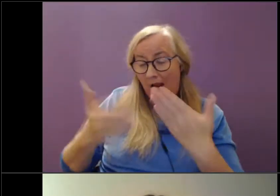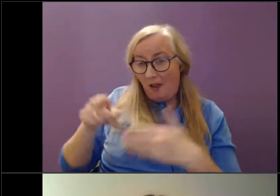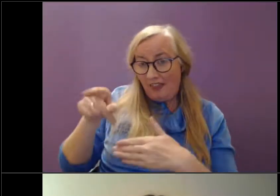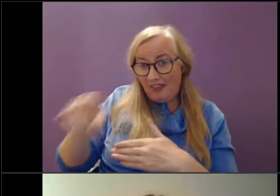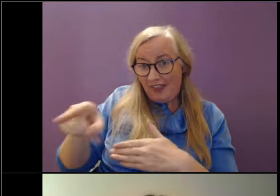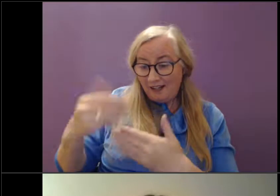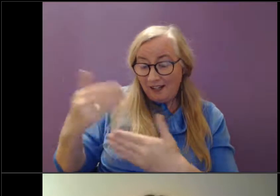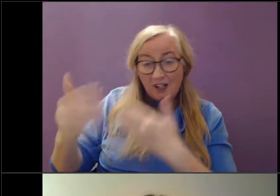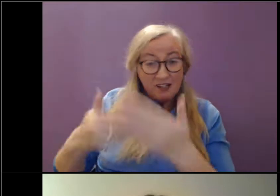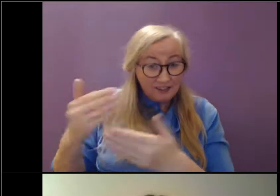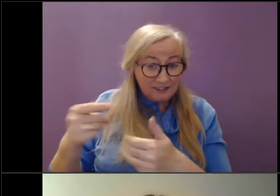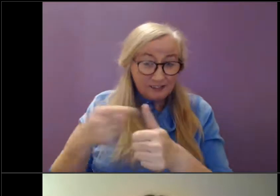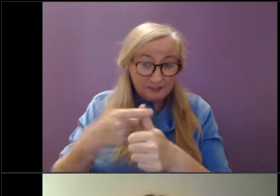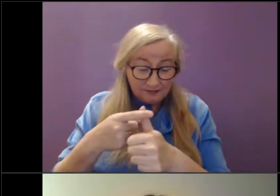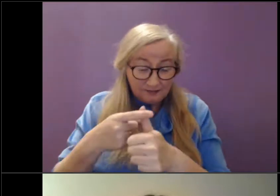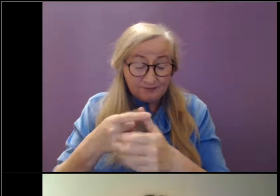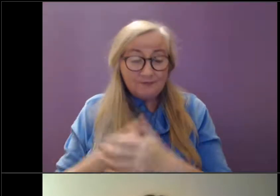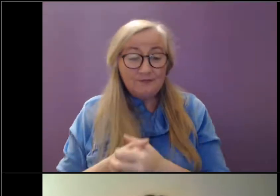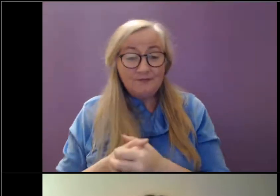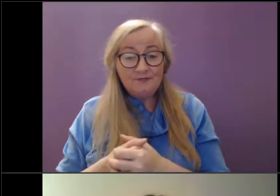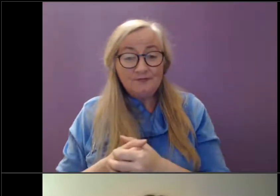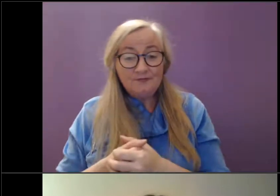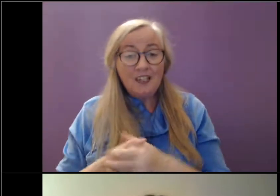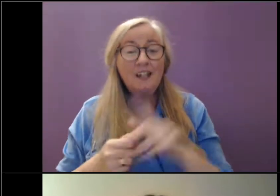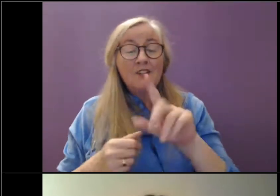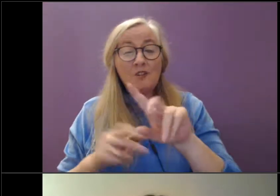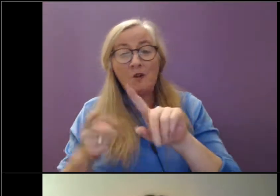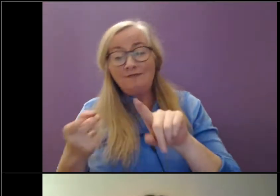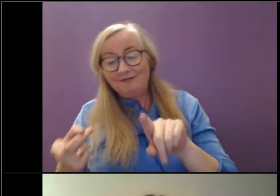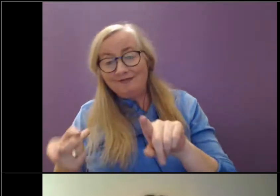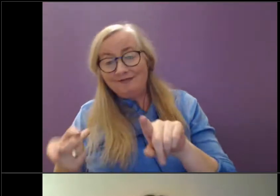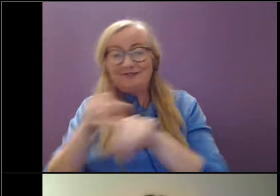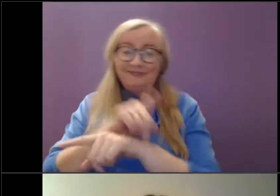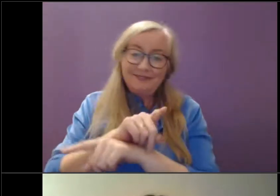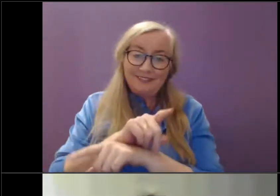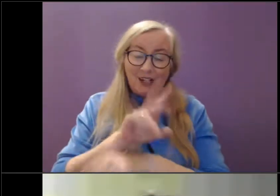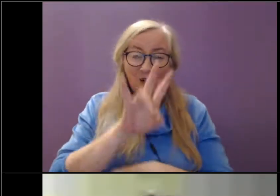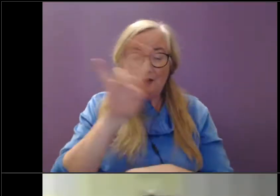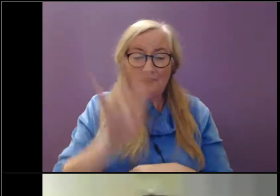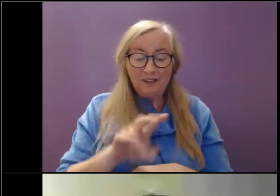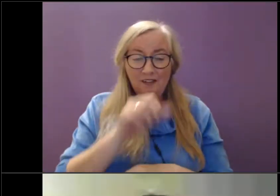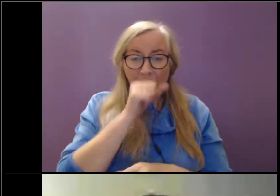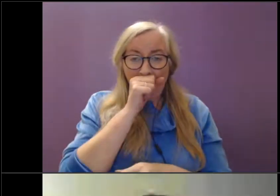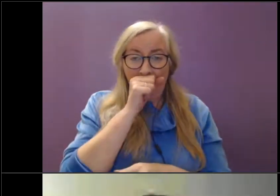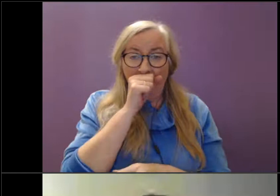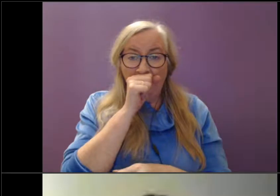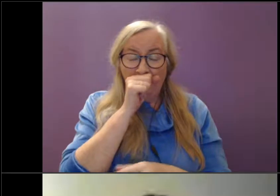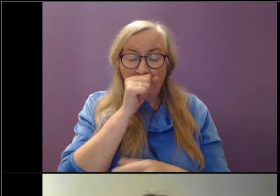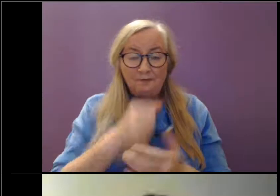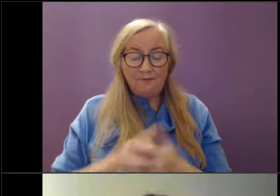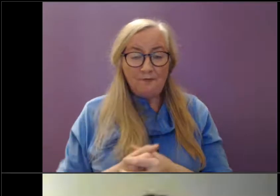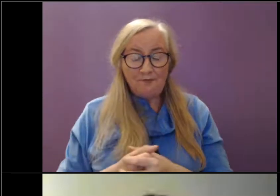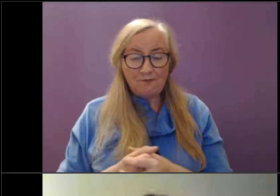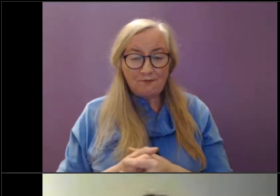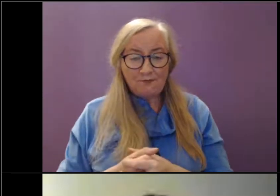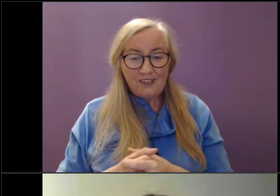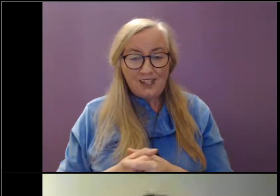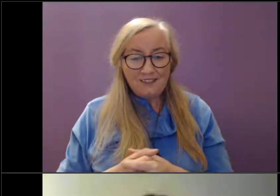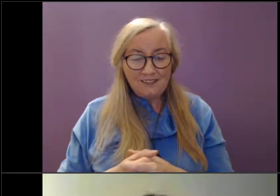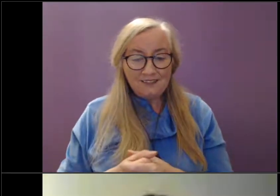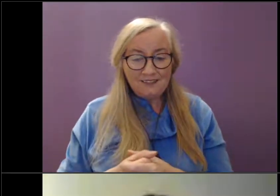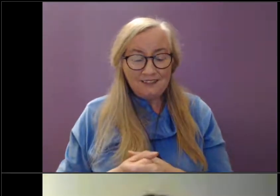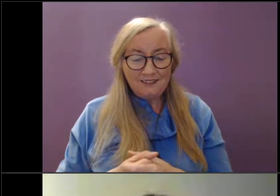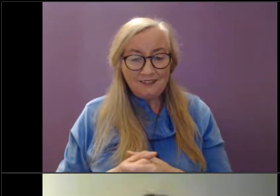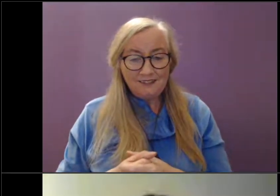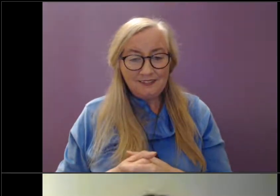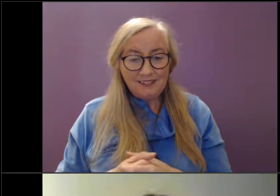was helpful. I have a question for you. So Yeah. how to stop a teenager bringing both parents